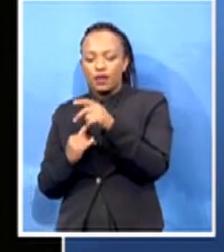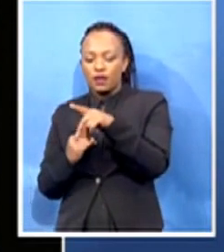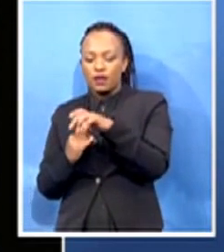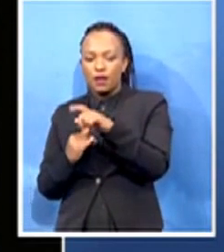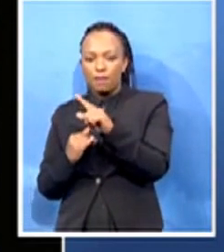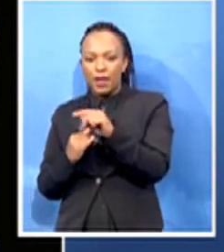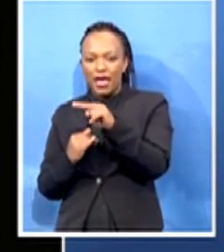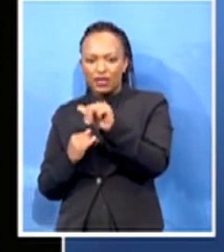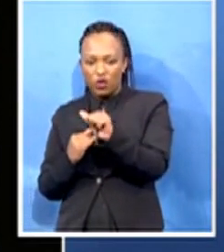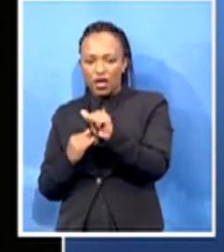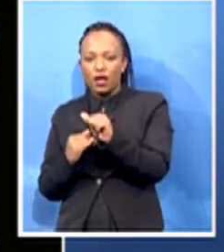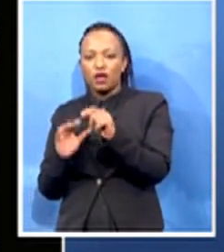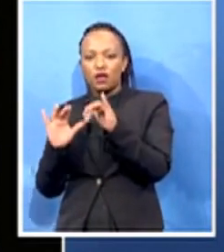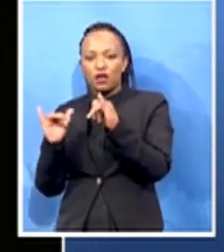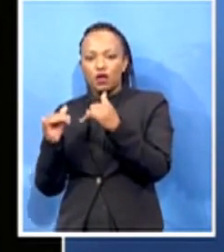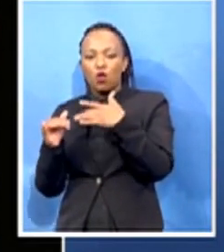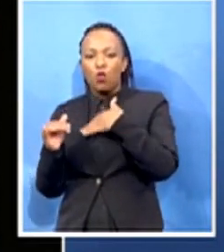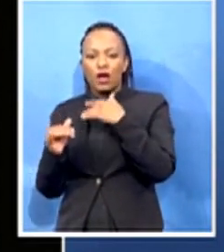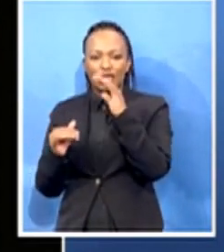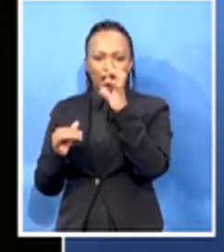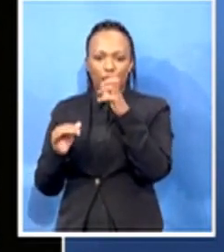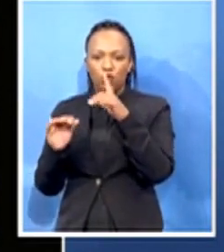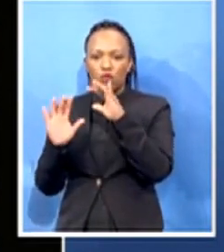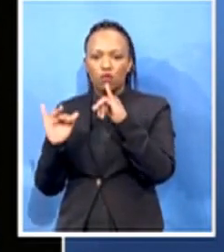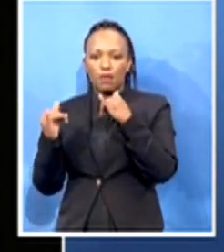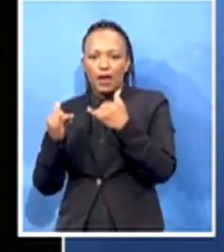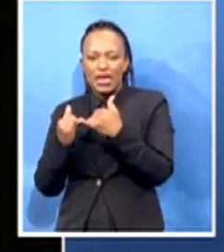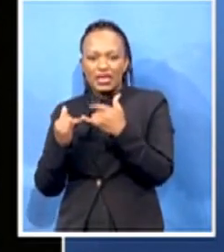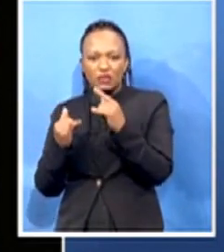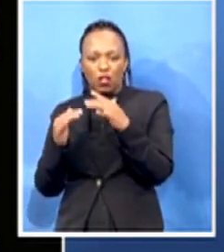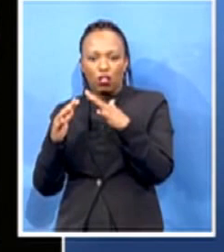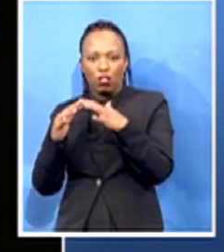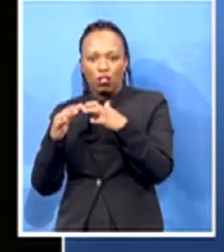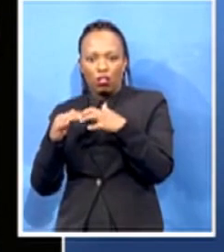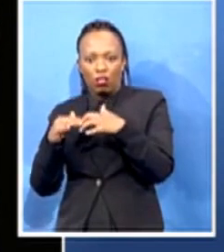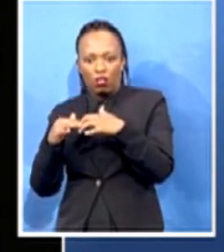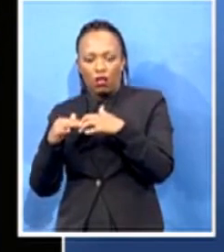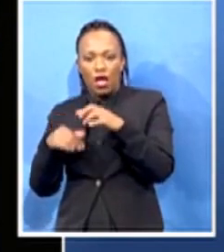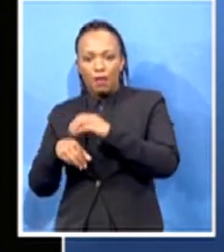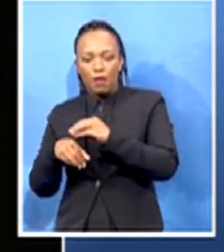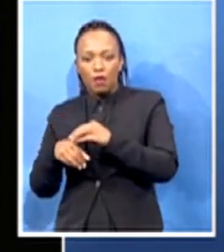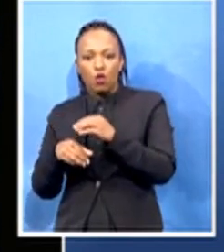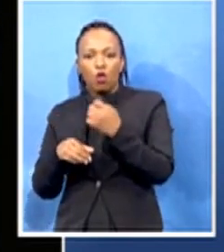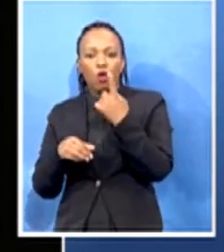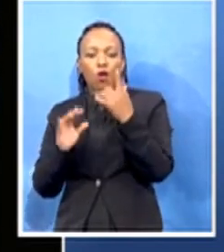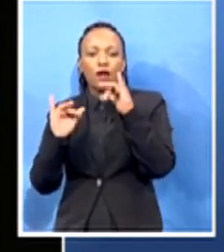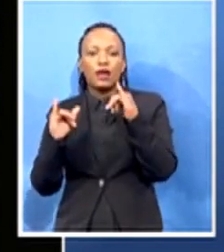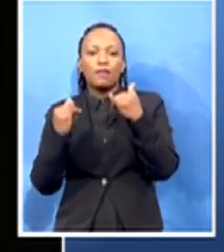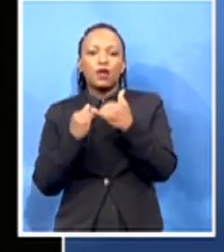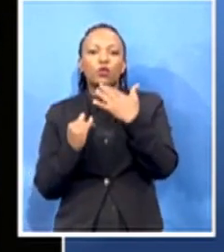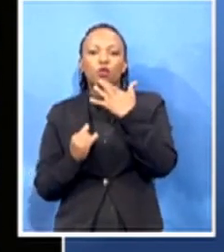diamond company that is in trouble, one of those companies is Petra, and I want to be honest with